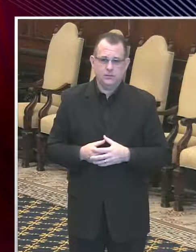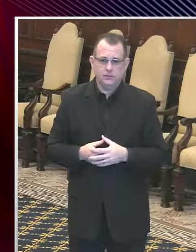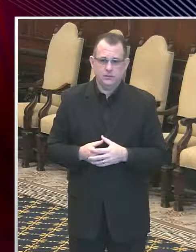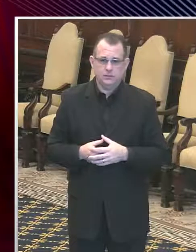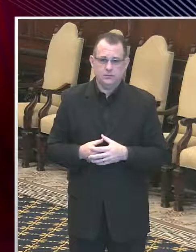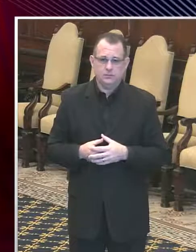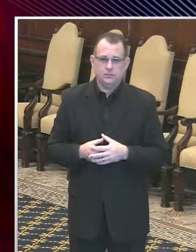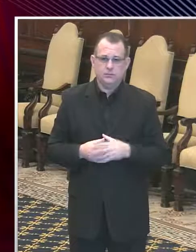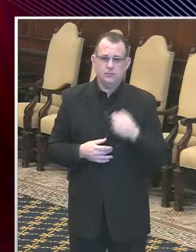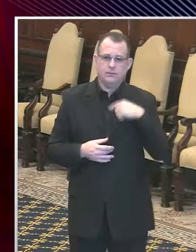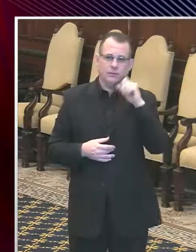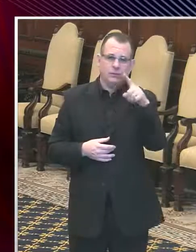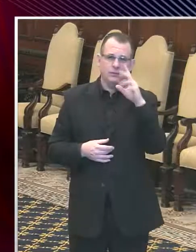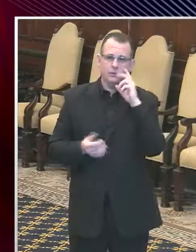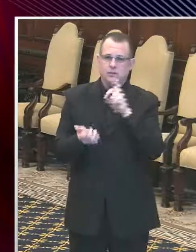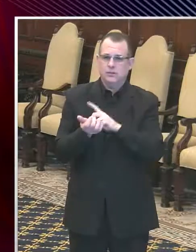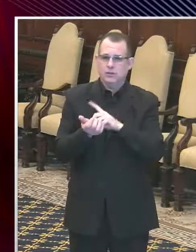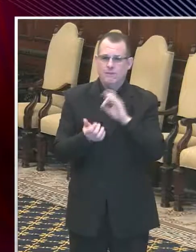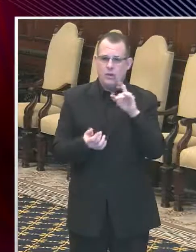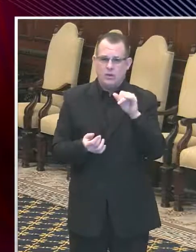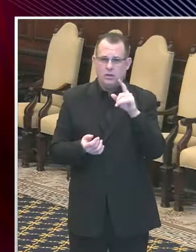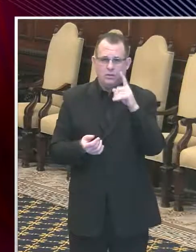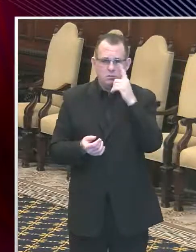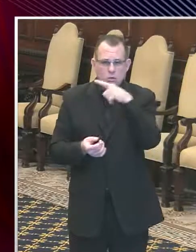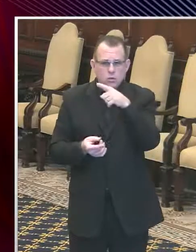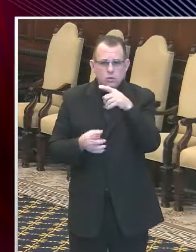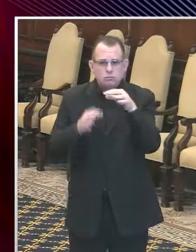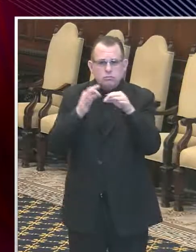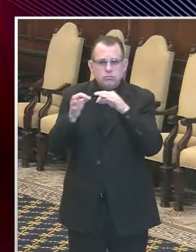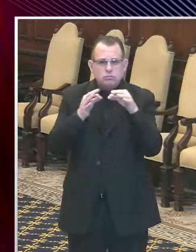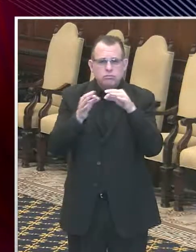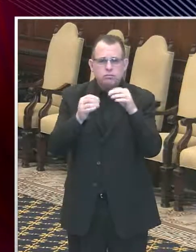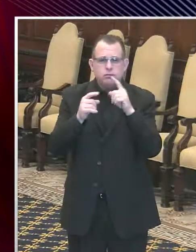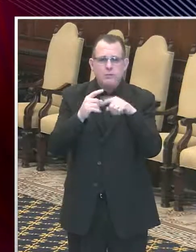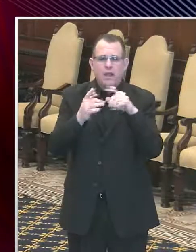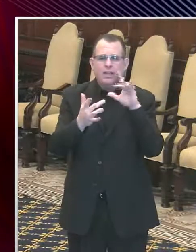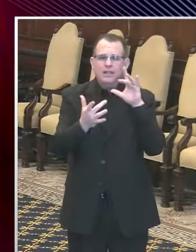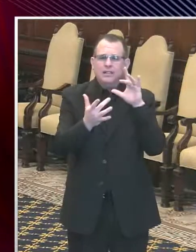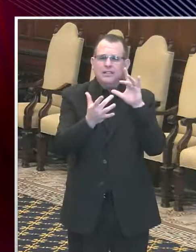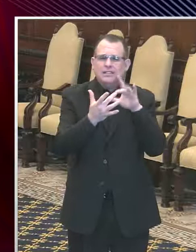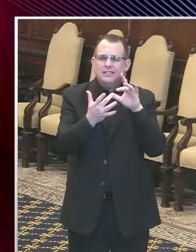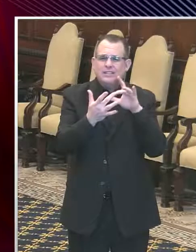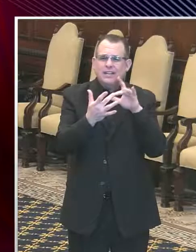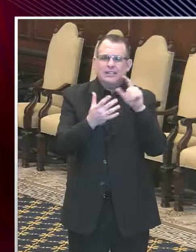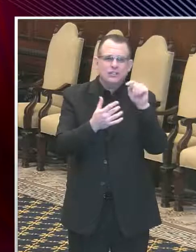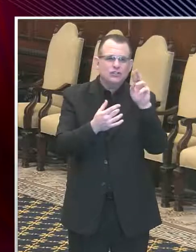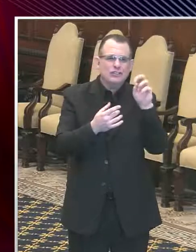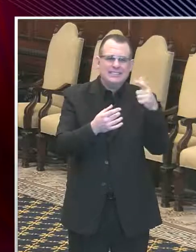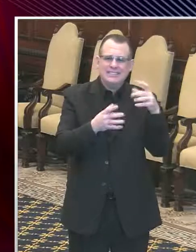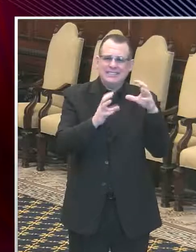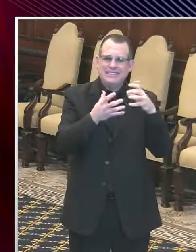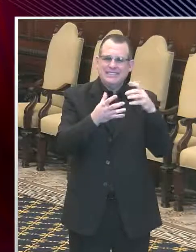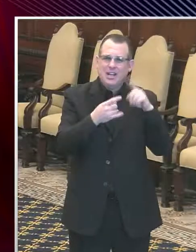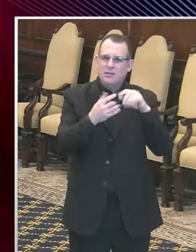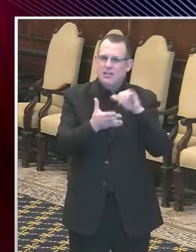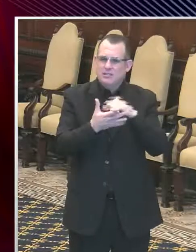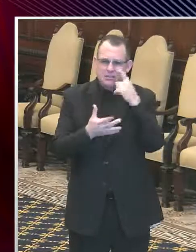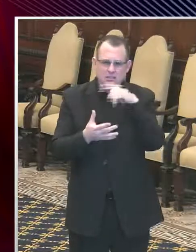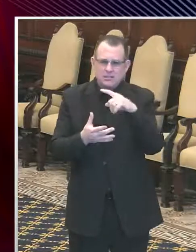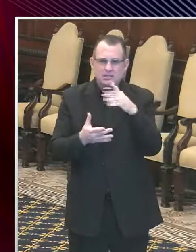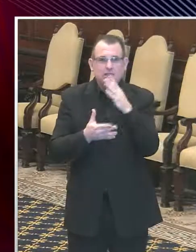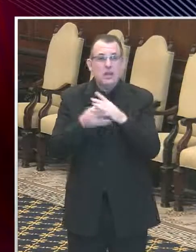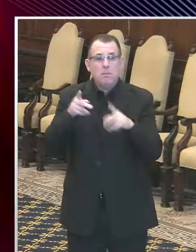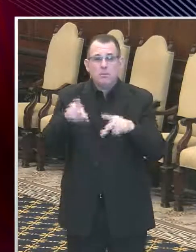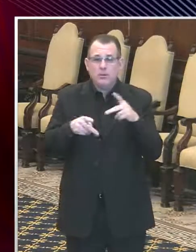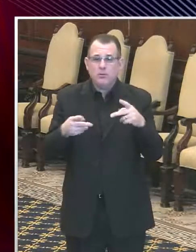this question is for Dr. Farley. Could you speak a little more to contact tracing and maybe the specifics around that? I know some people are worried about invasion